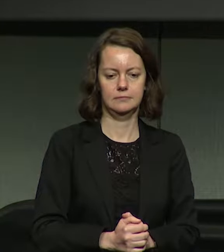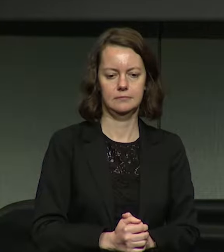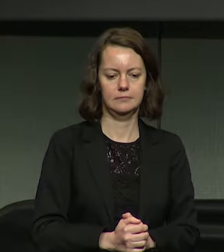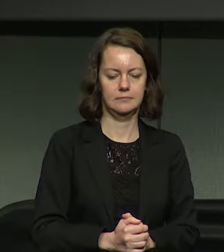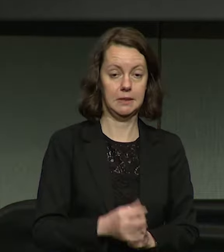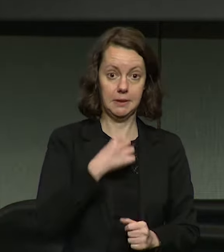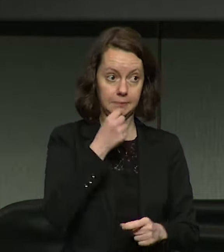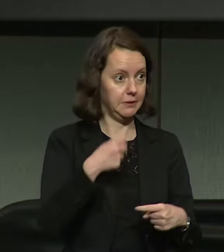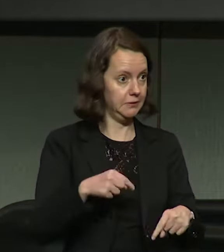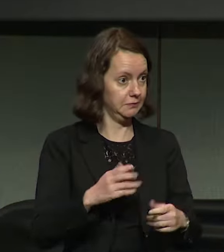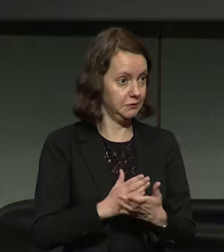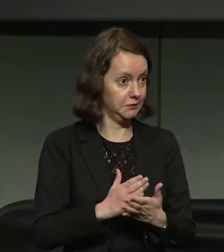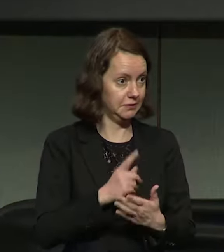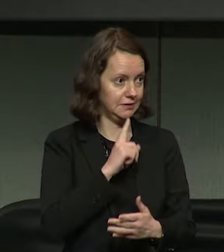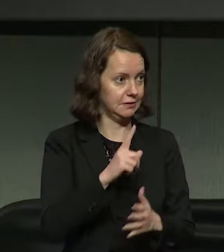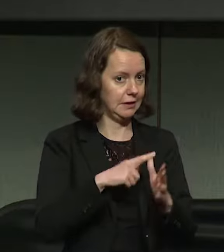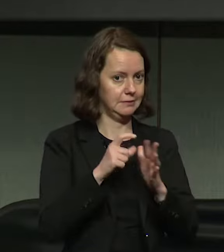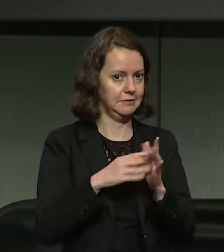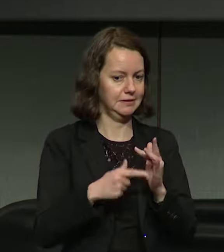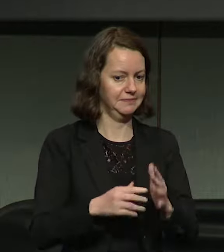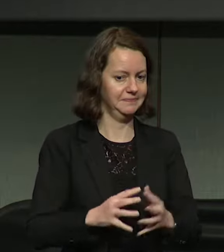I'm a little bit nervous tonight, I've got to say,